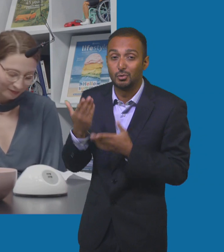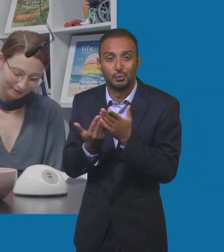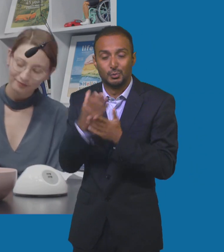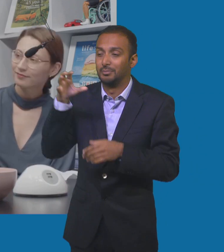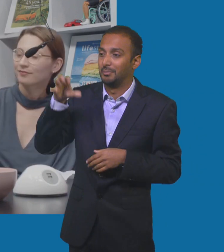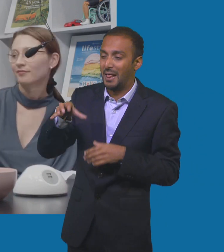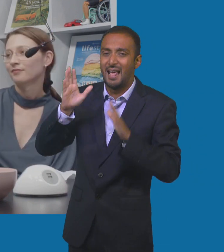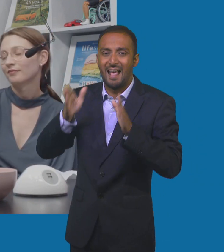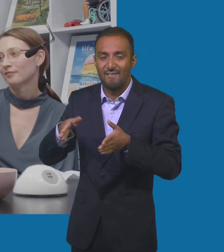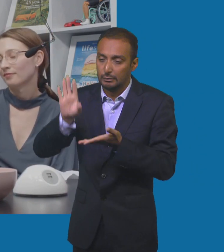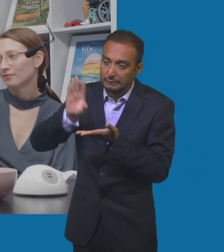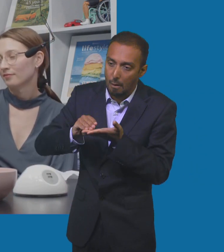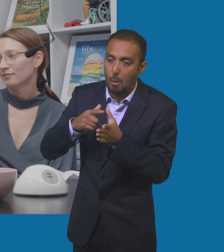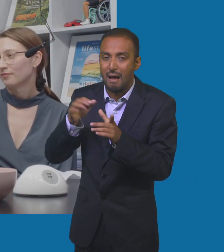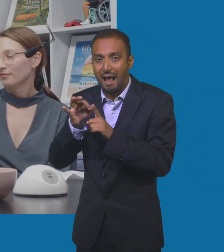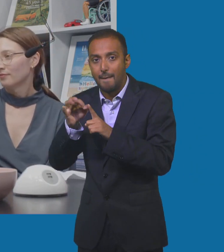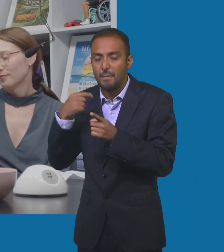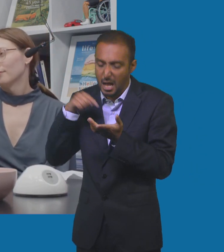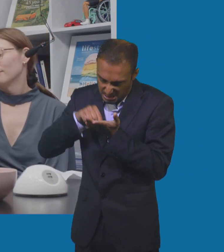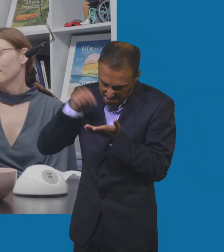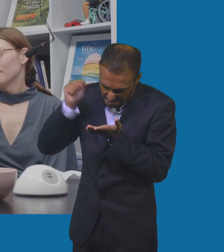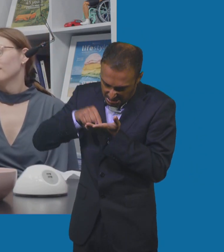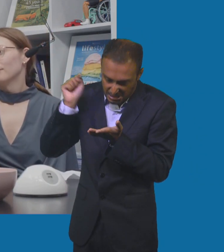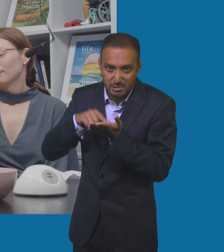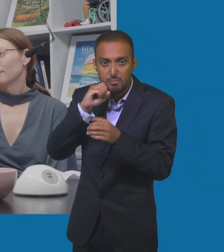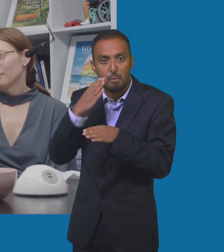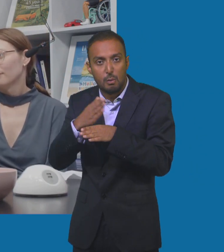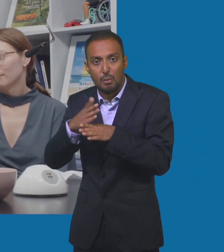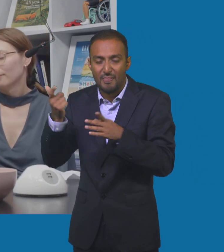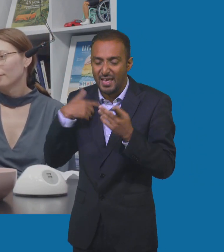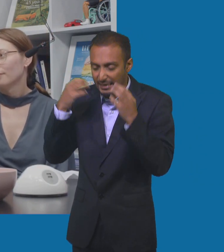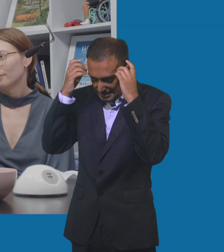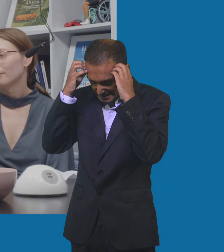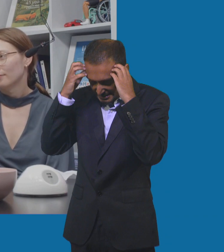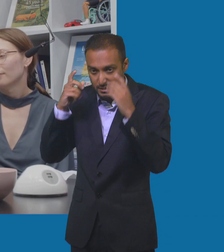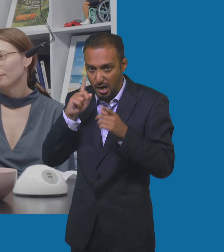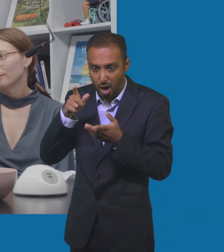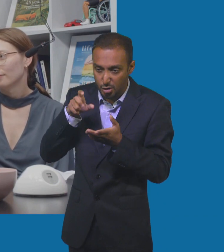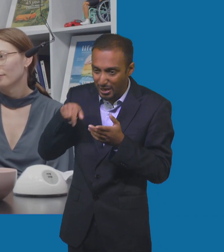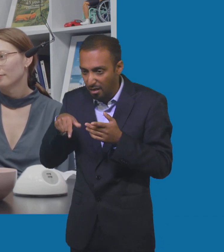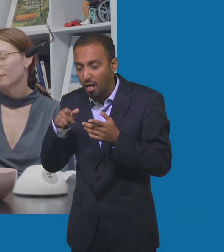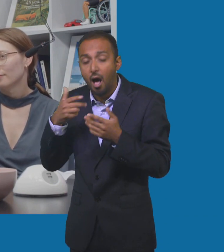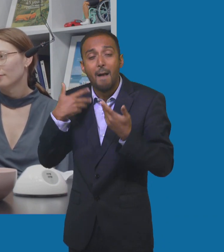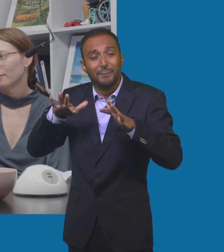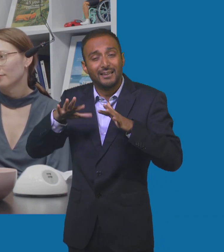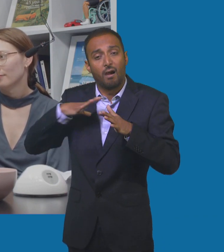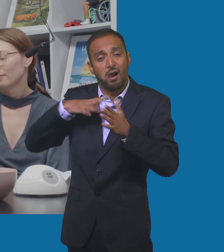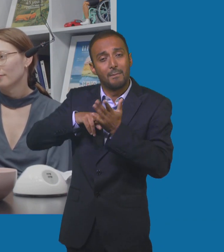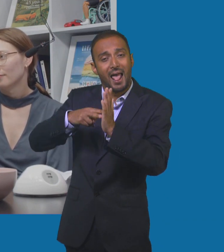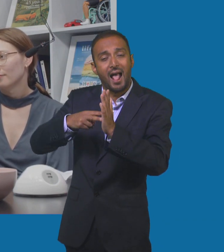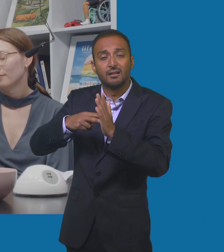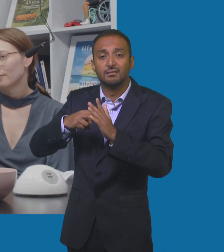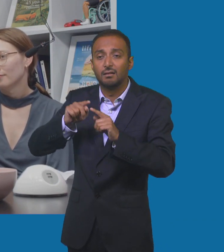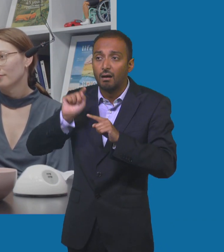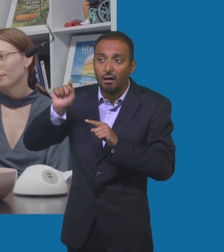do it and we couldn't get the app to work, and then we were thinking, oh well, if we can't charge here, I mean we'd planned the journey so it was fine, but you know, Damien pointed out that